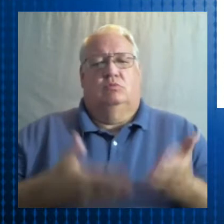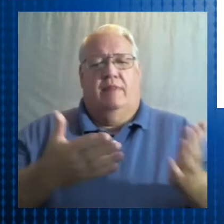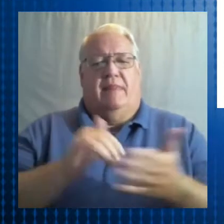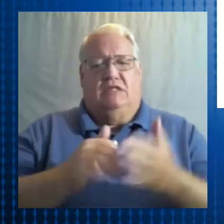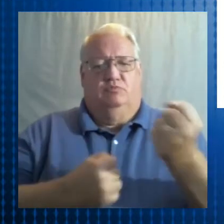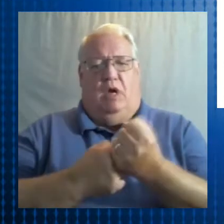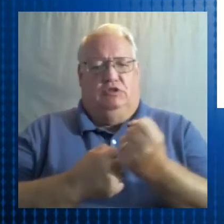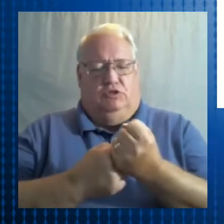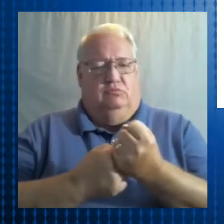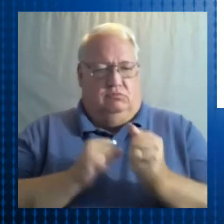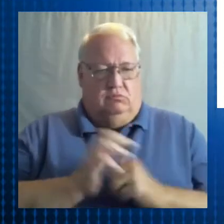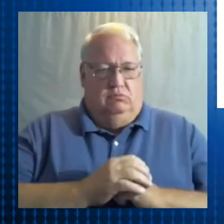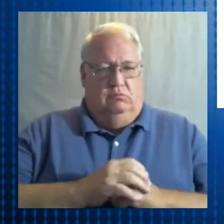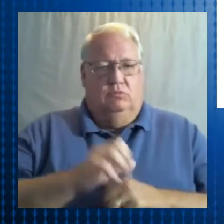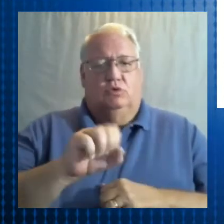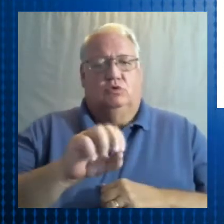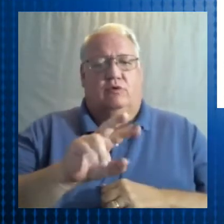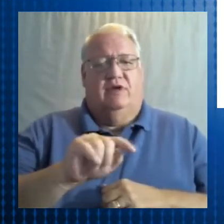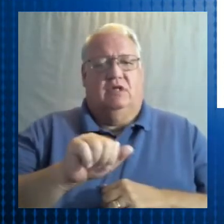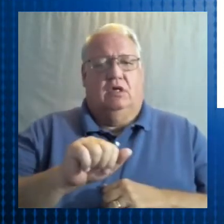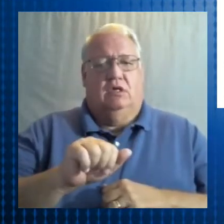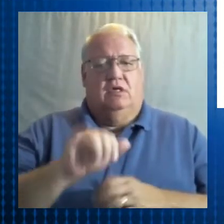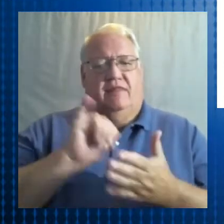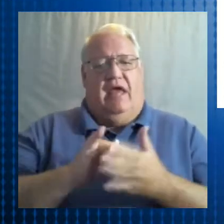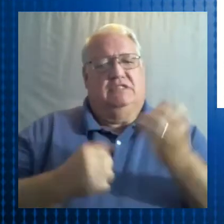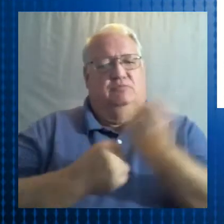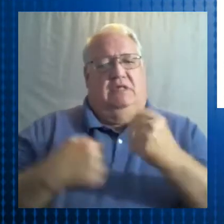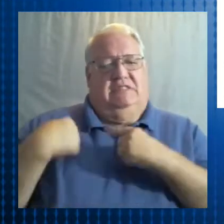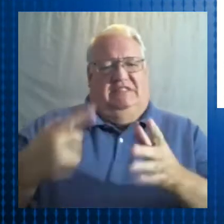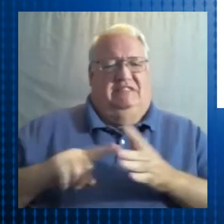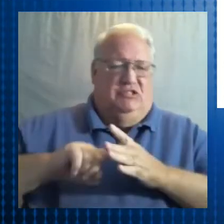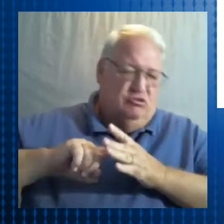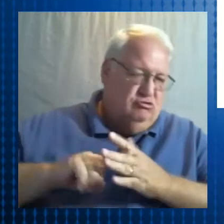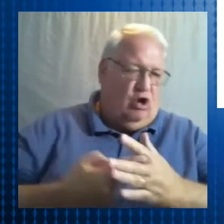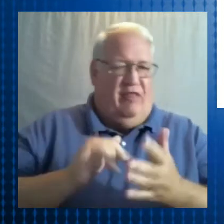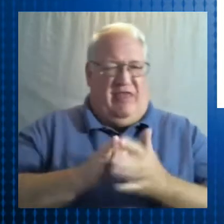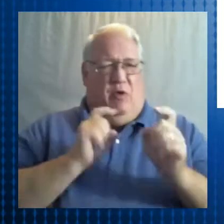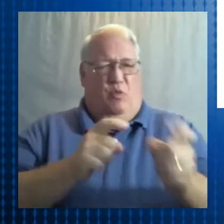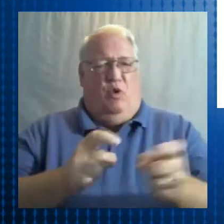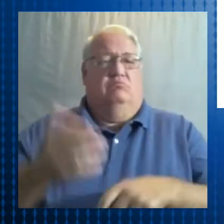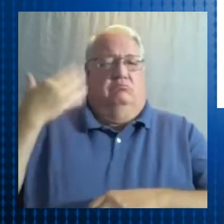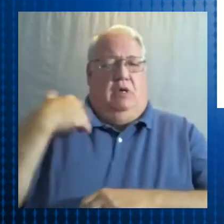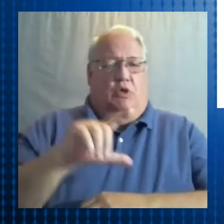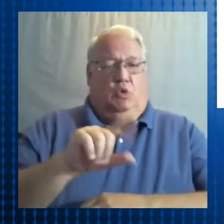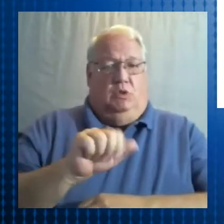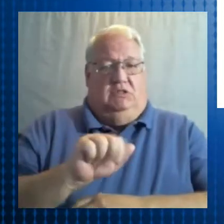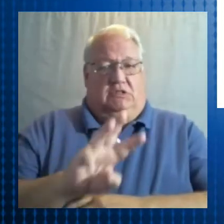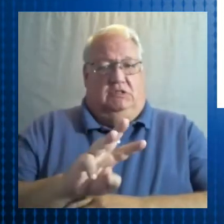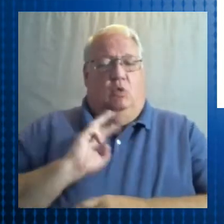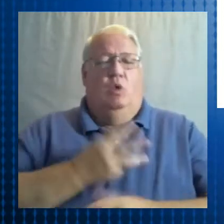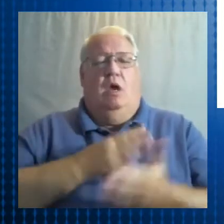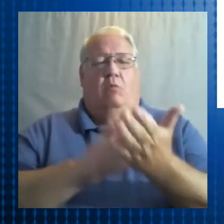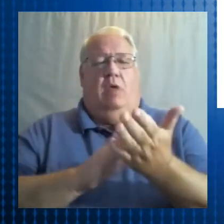program. Savita has been the presenting sponsor since the inception of the awards in 2016, and we applaud this